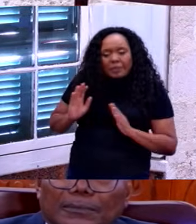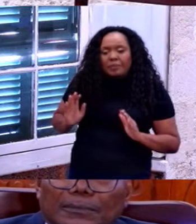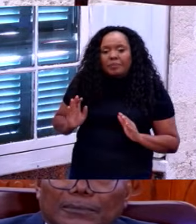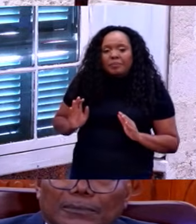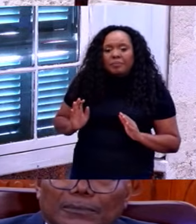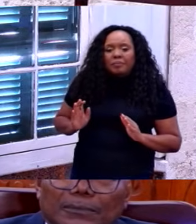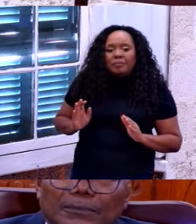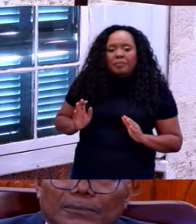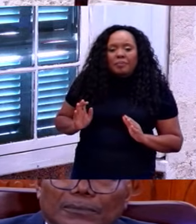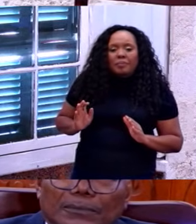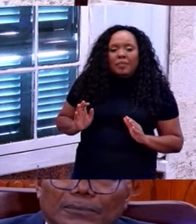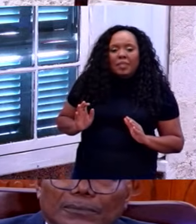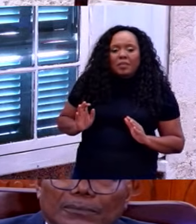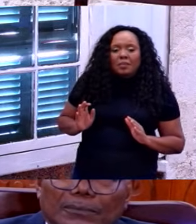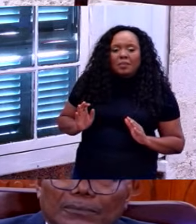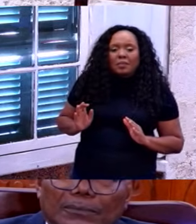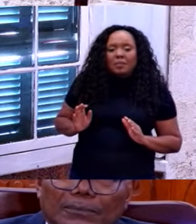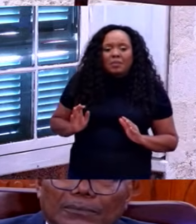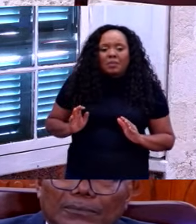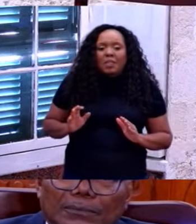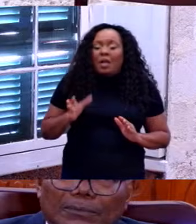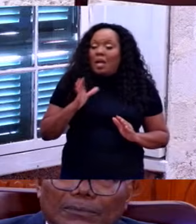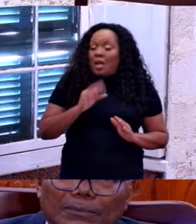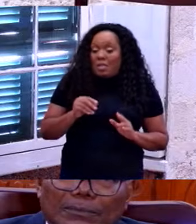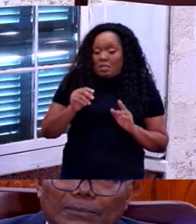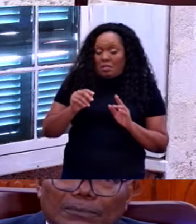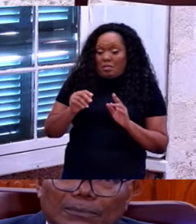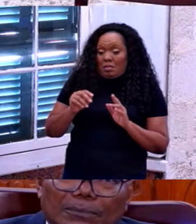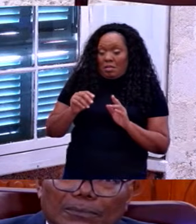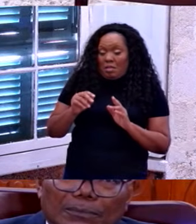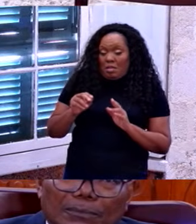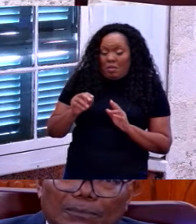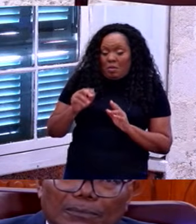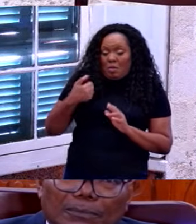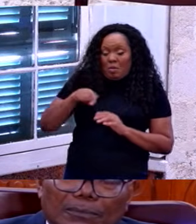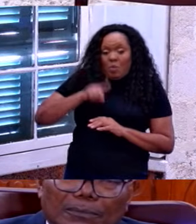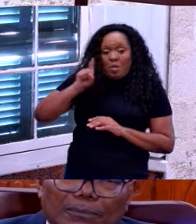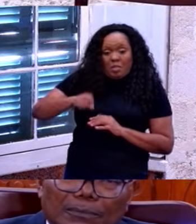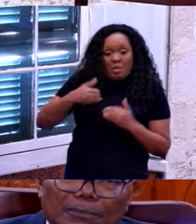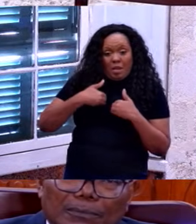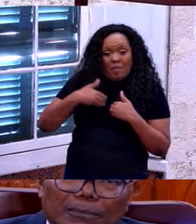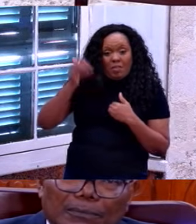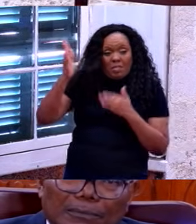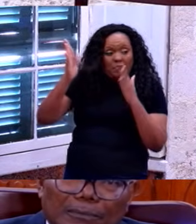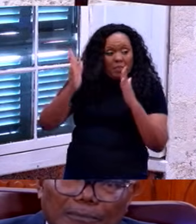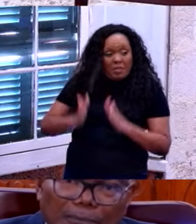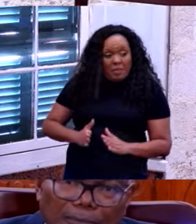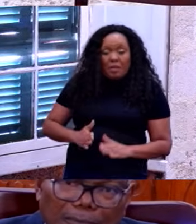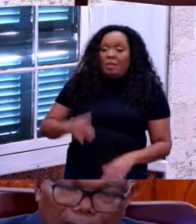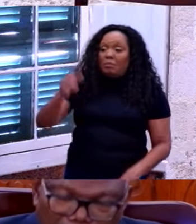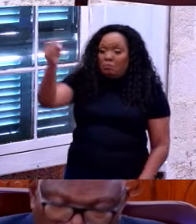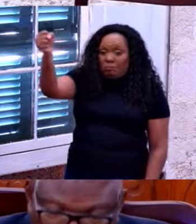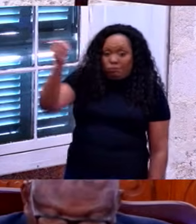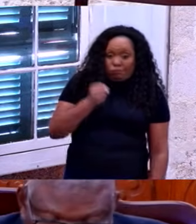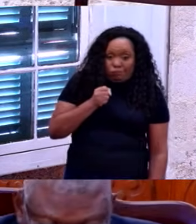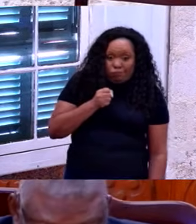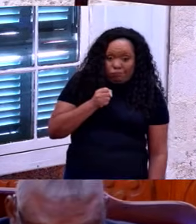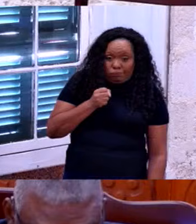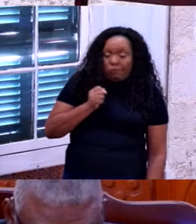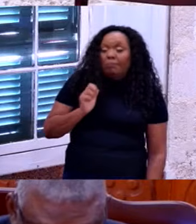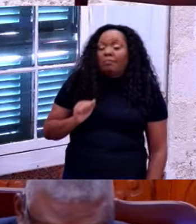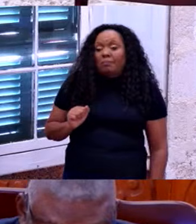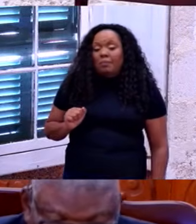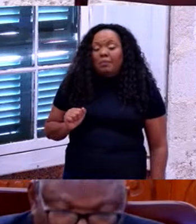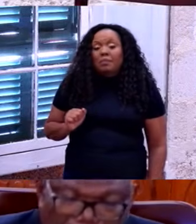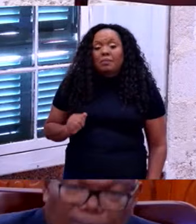should be brought to the chamber. In addition, that we have a system where